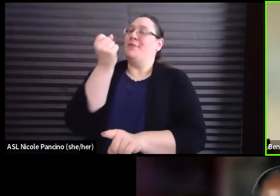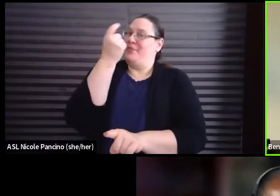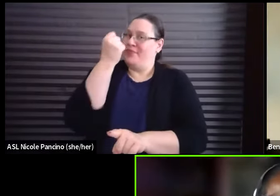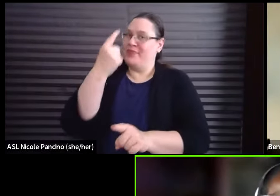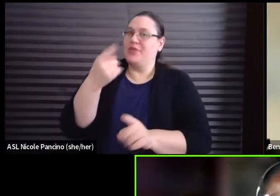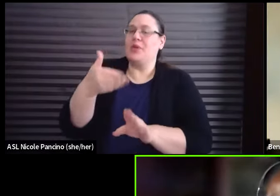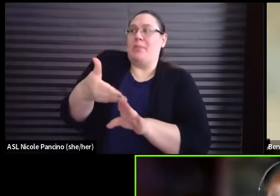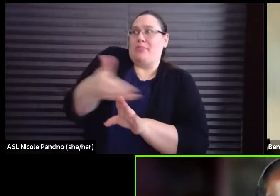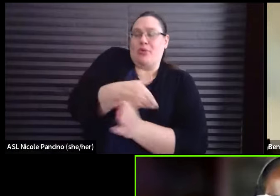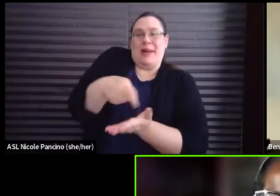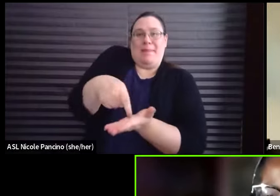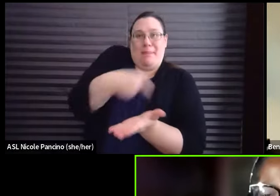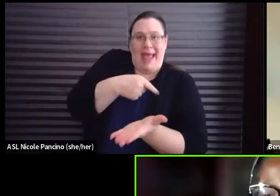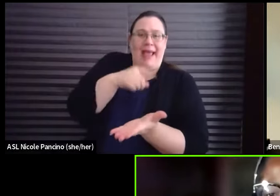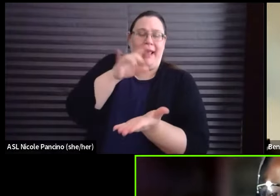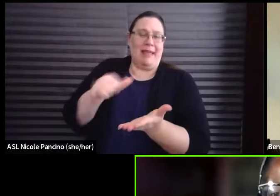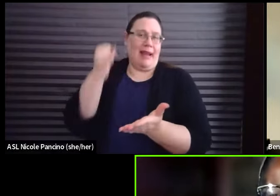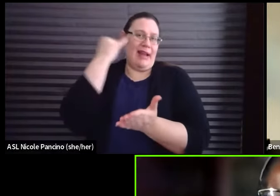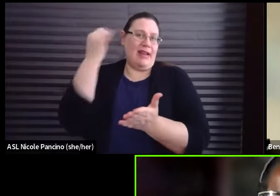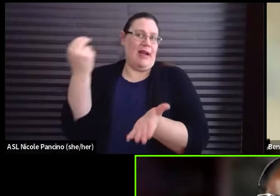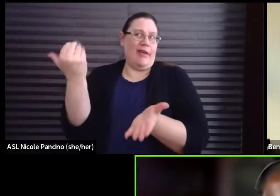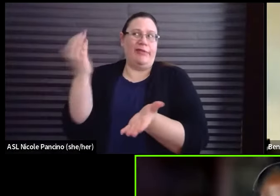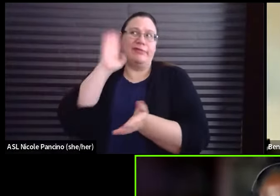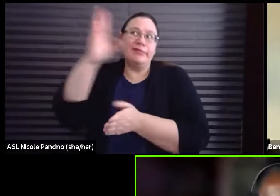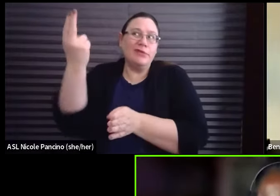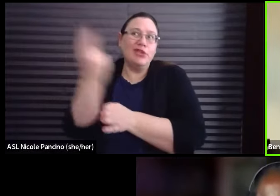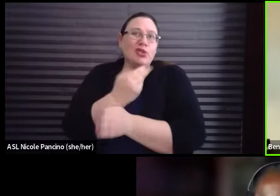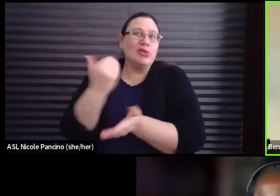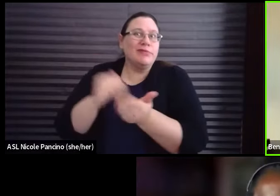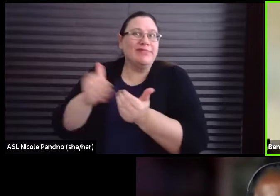residuals. Absolutely. Absolutely. Got it. Got it.